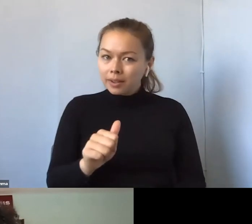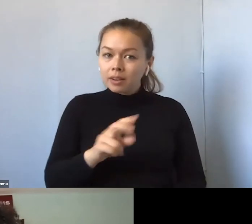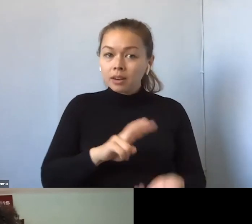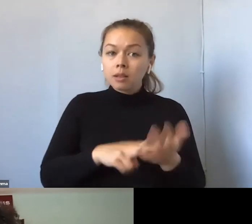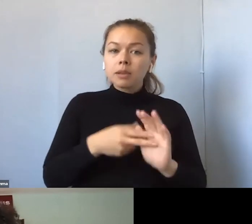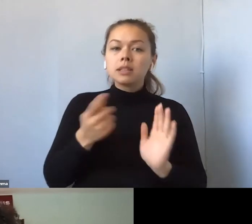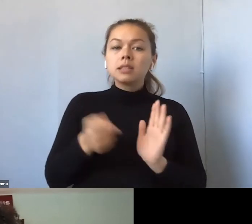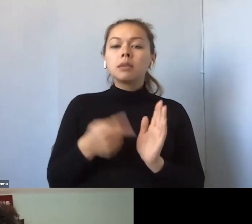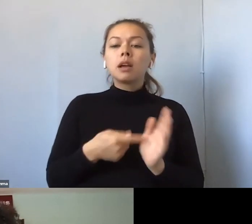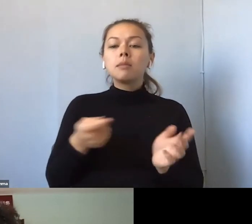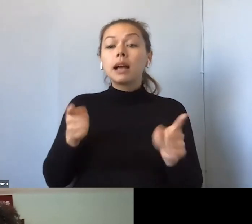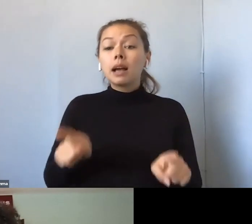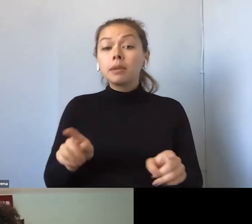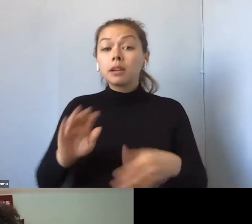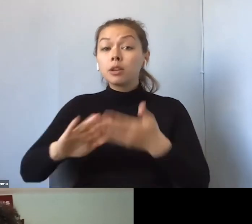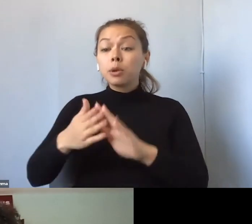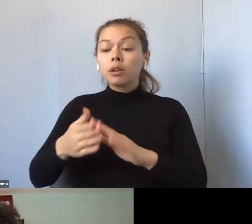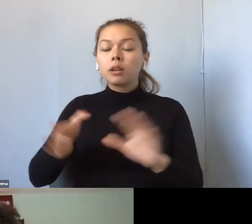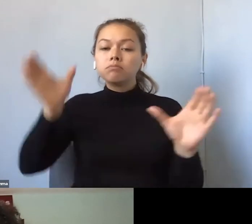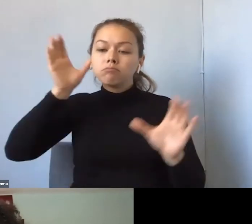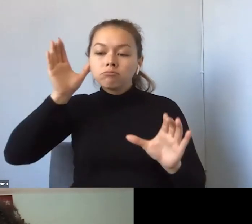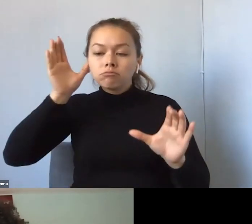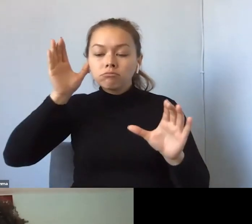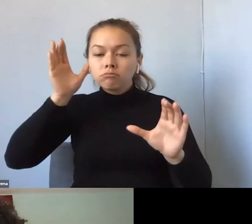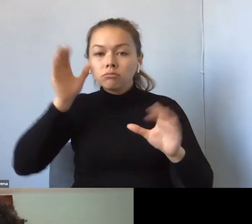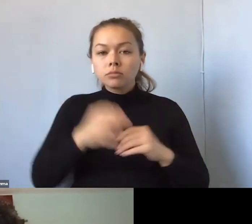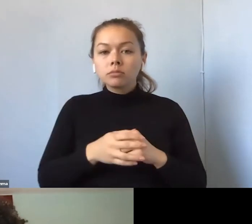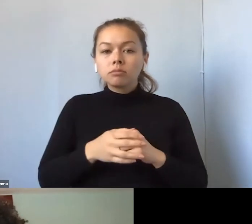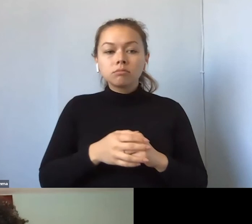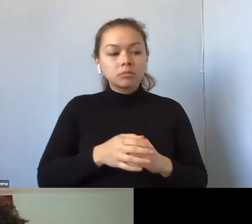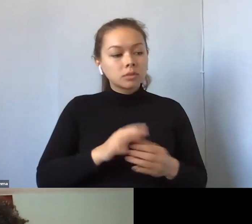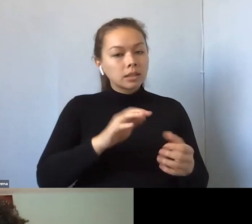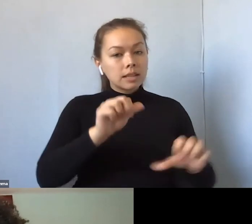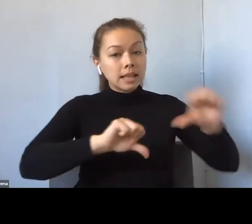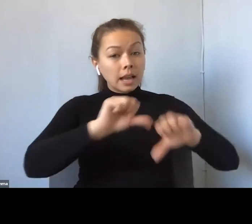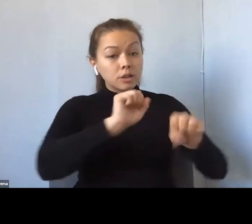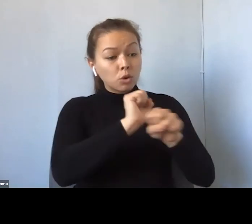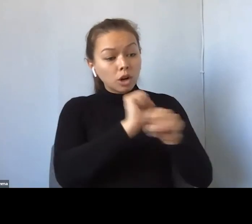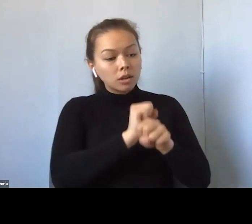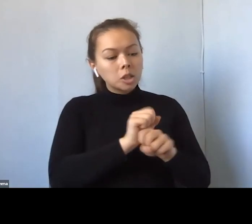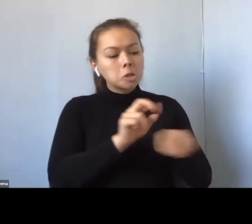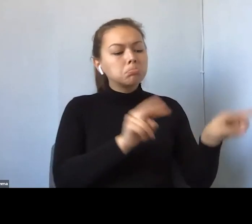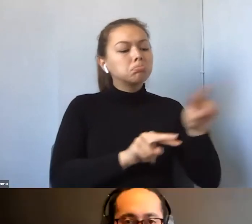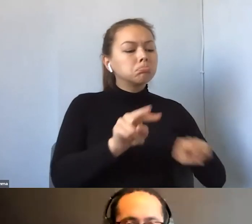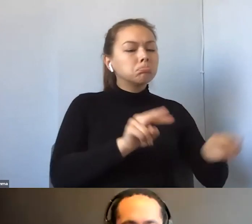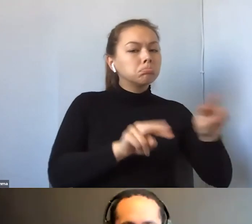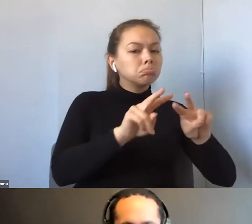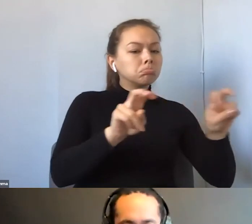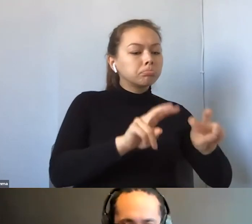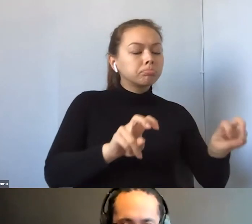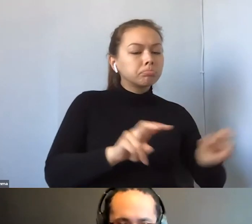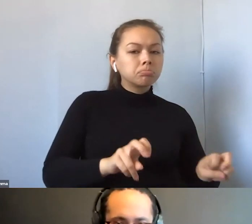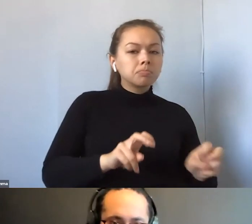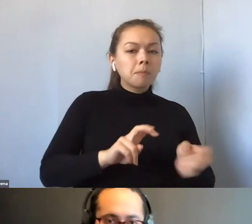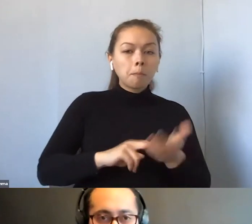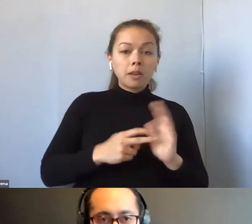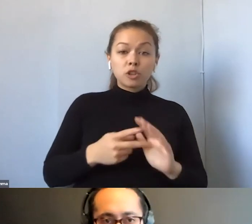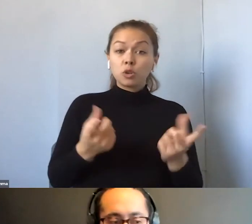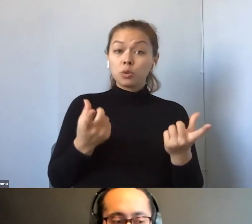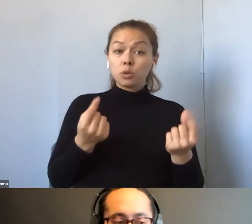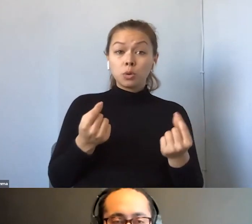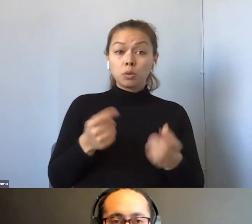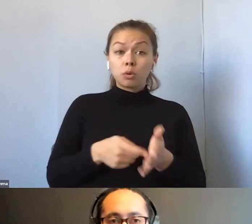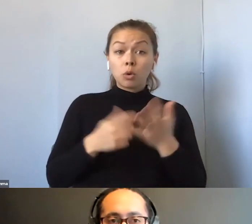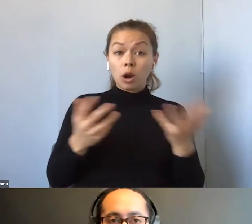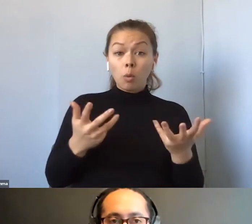have to look at what the scientific work is saying. So I would say you take both and you do your due diligence.